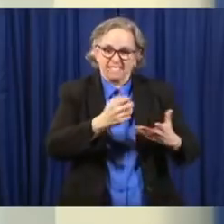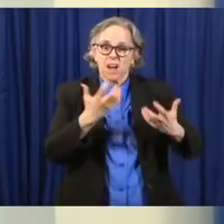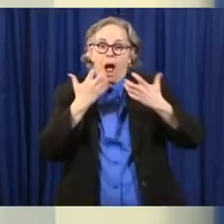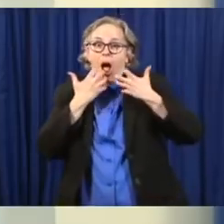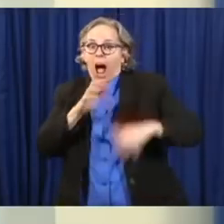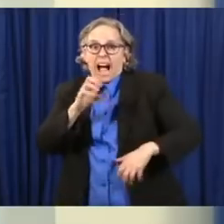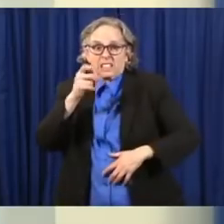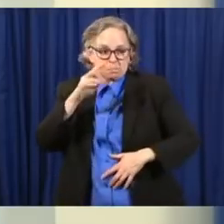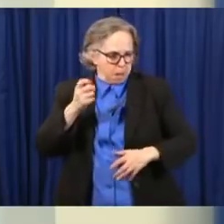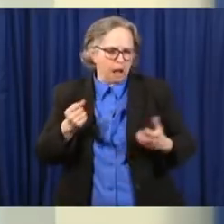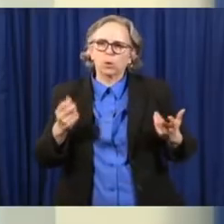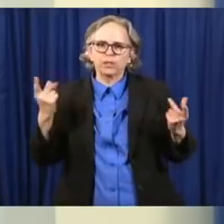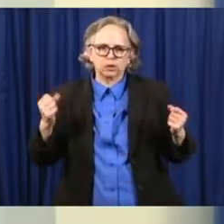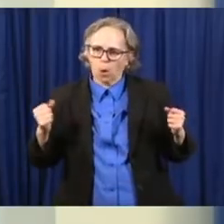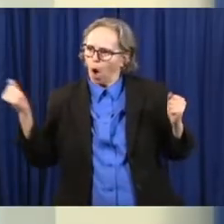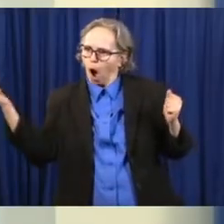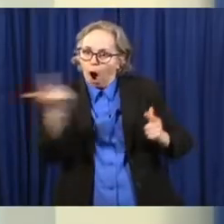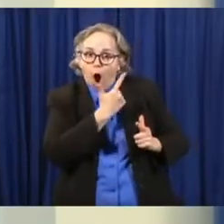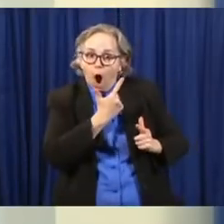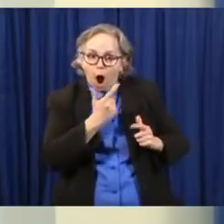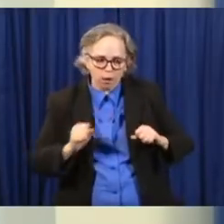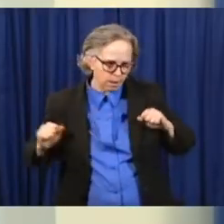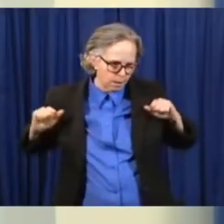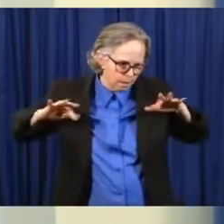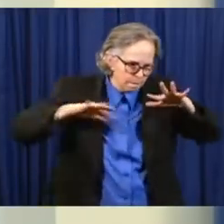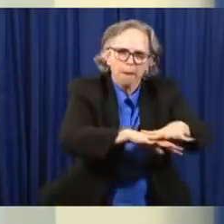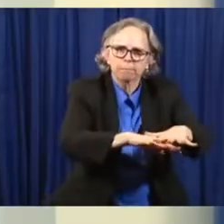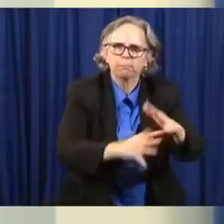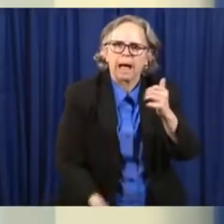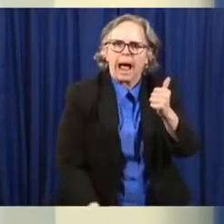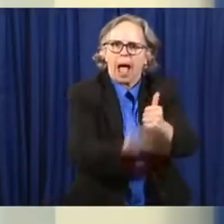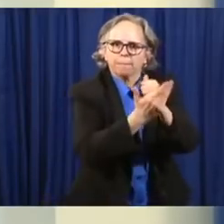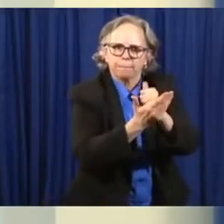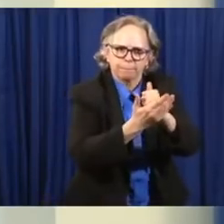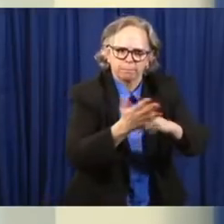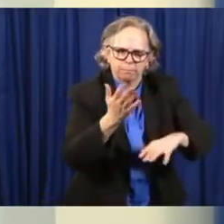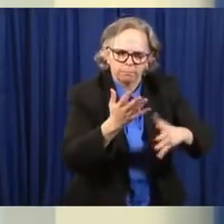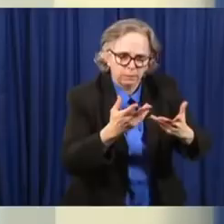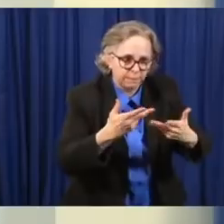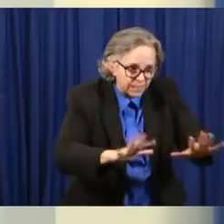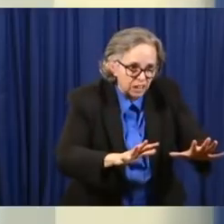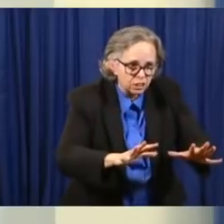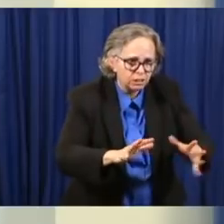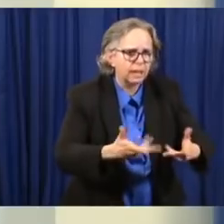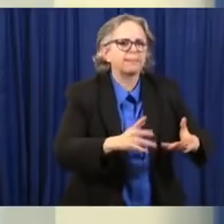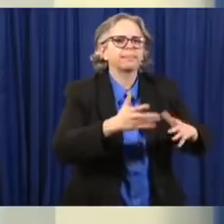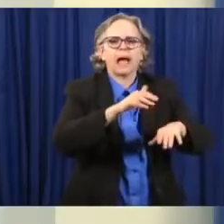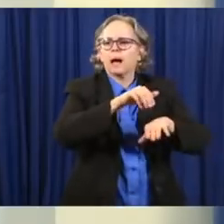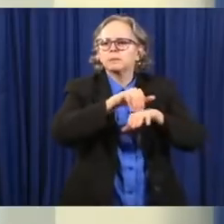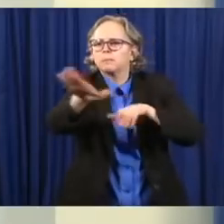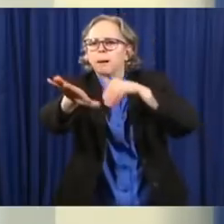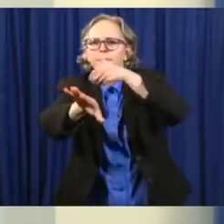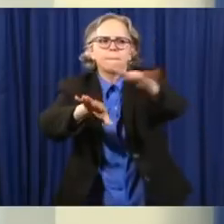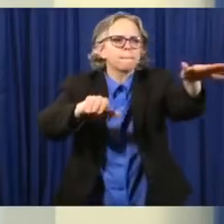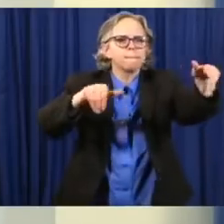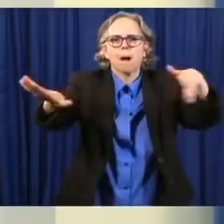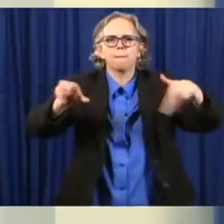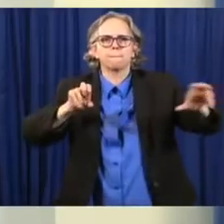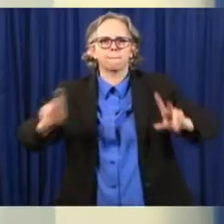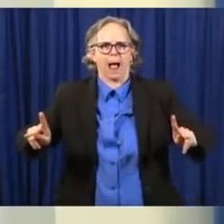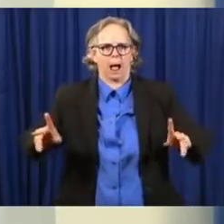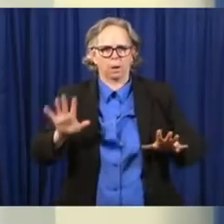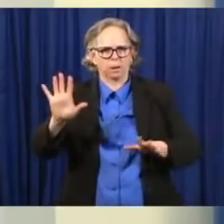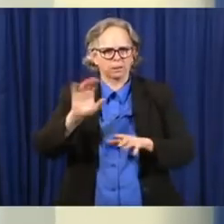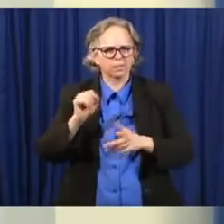to another place that's in more need. They'll deploy back because there's scarce PPE and scarce testing. Part of